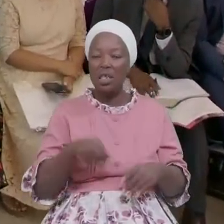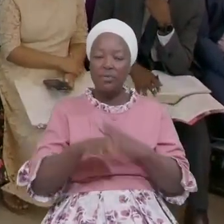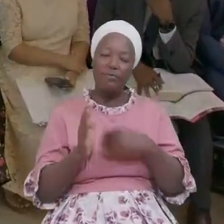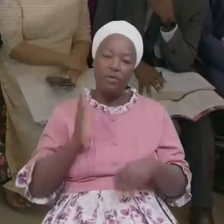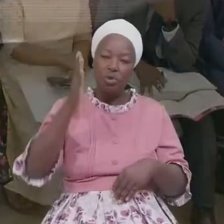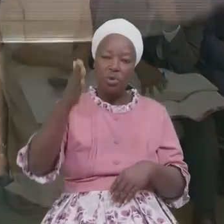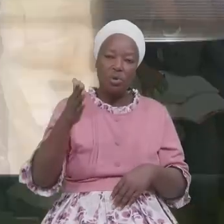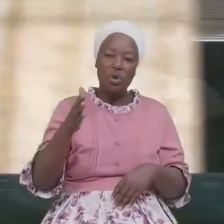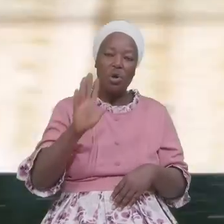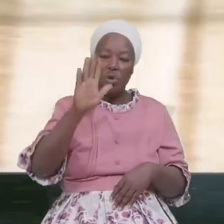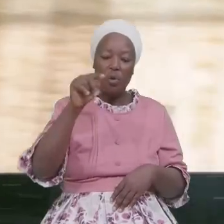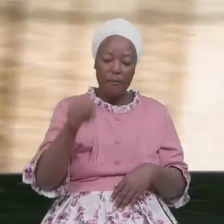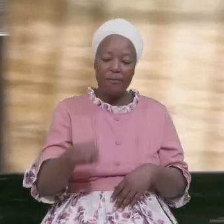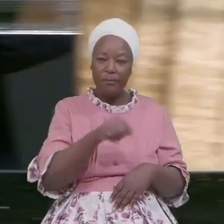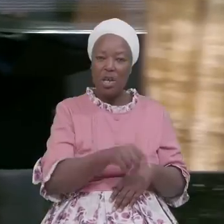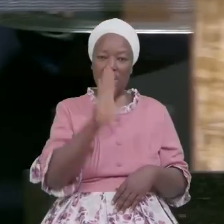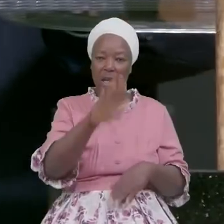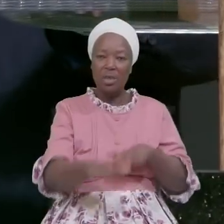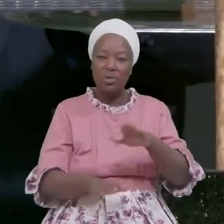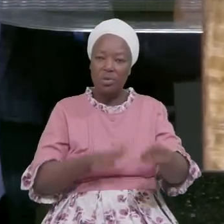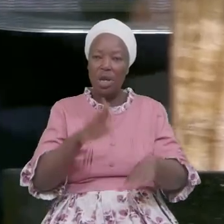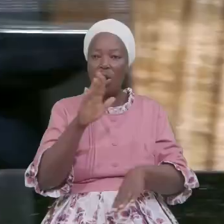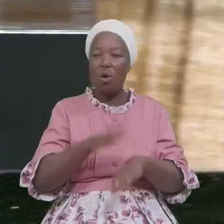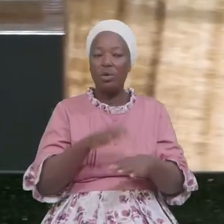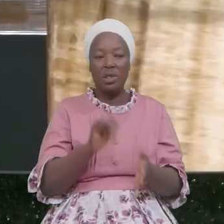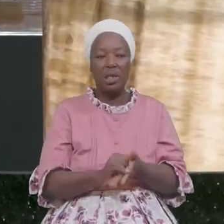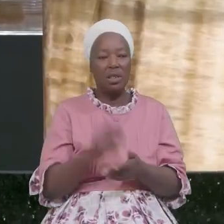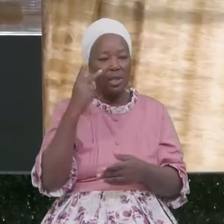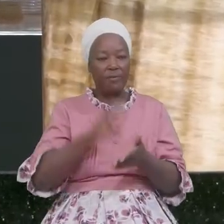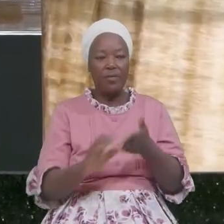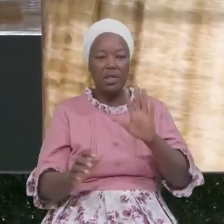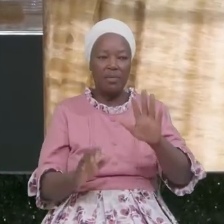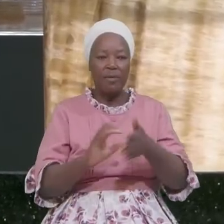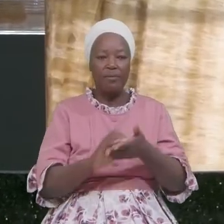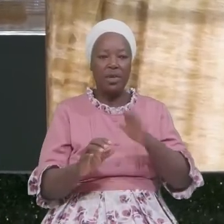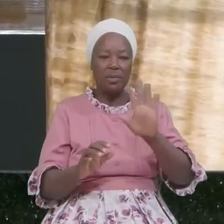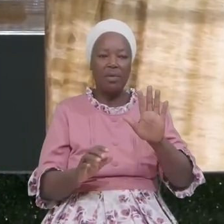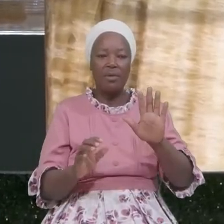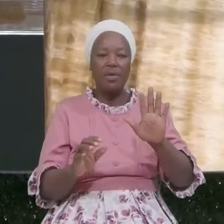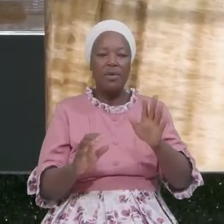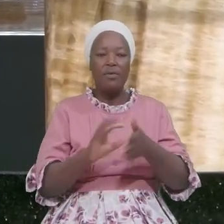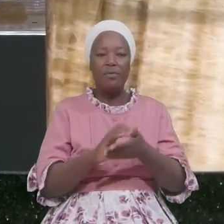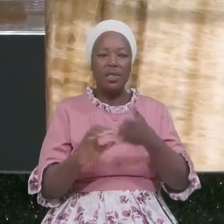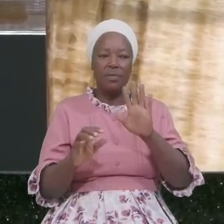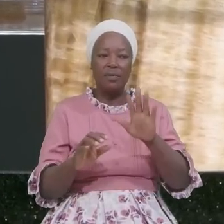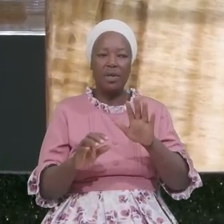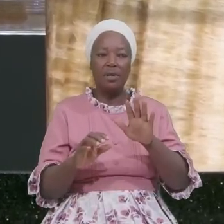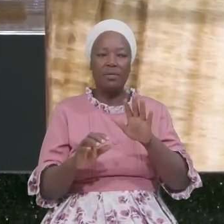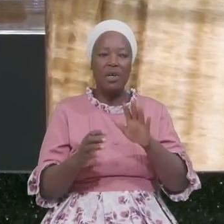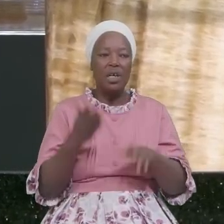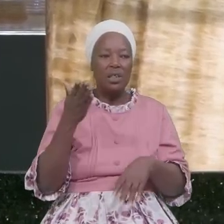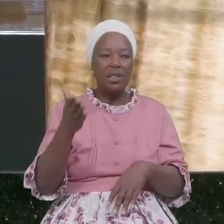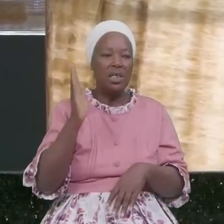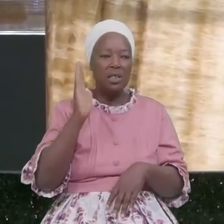your feet shall tread on that. Look at verse 5. In verse 5, there shall